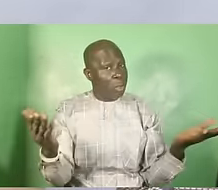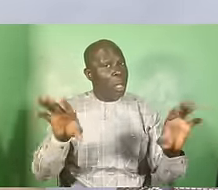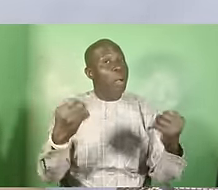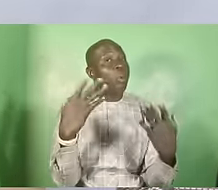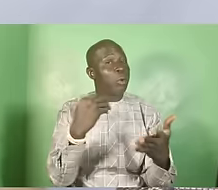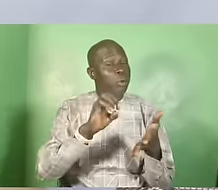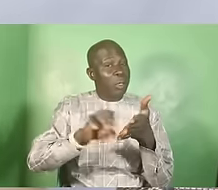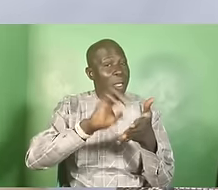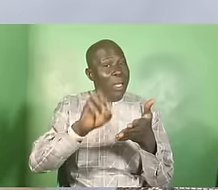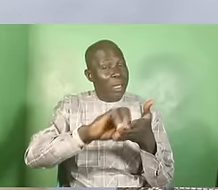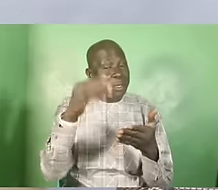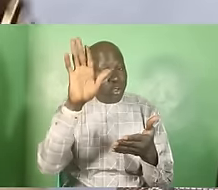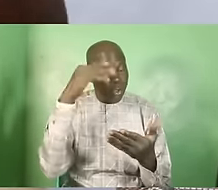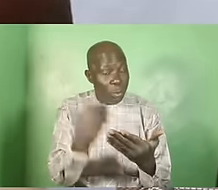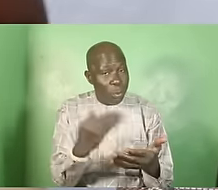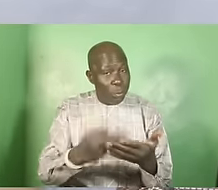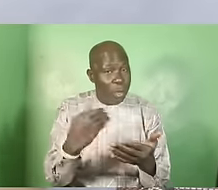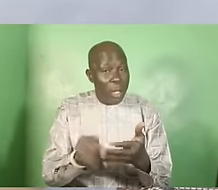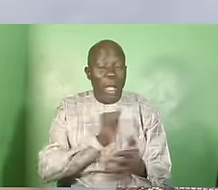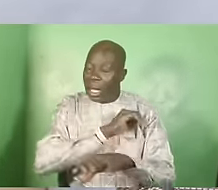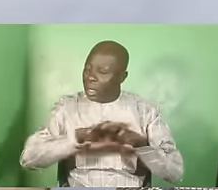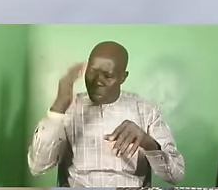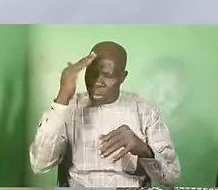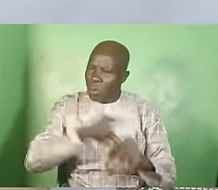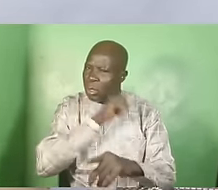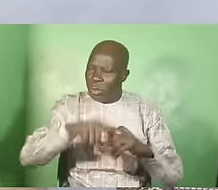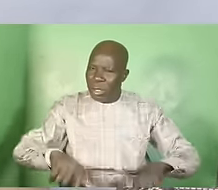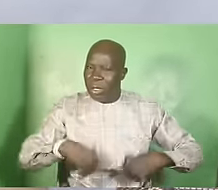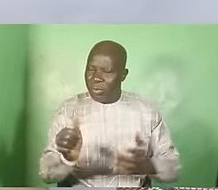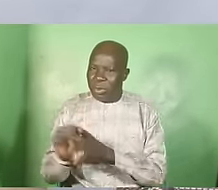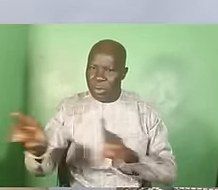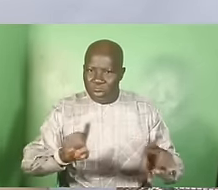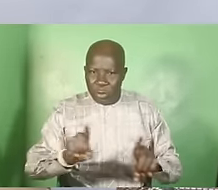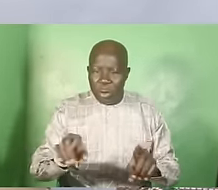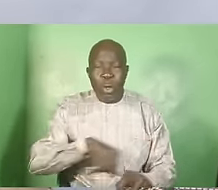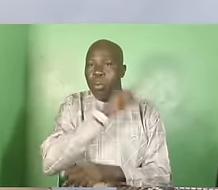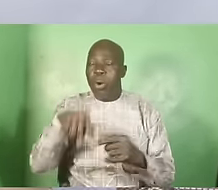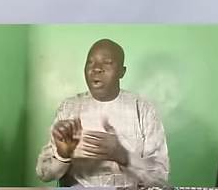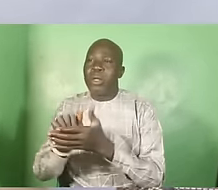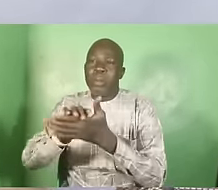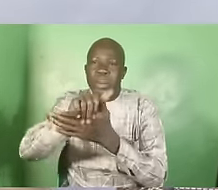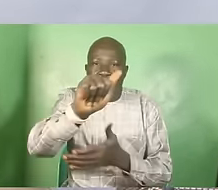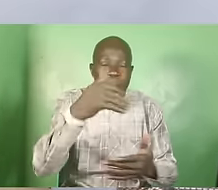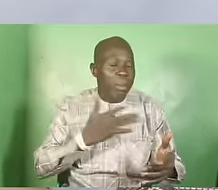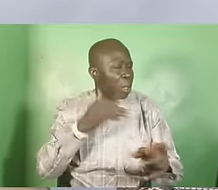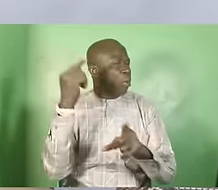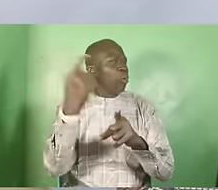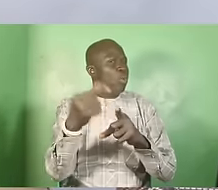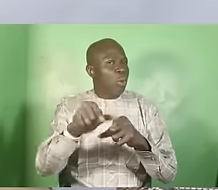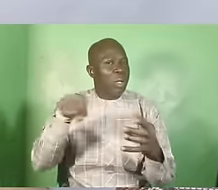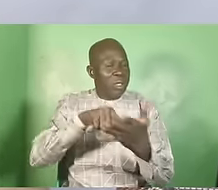I don't know what you have planted with your hands before. I don't know what you have done. But if you believe my